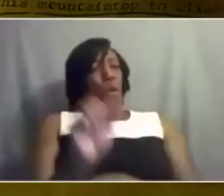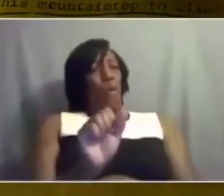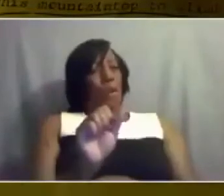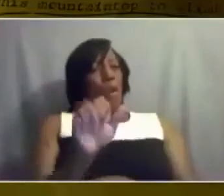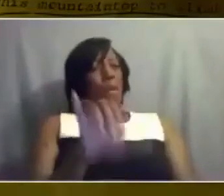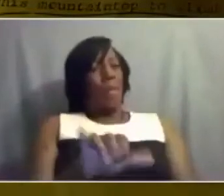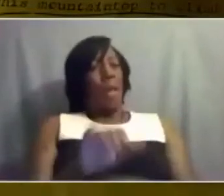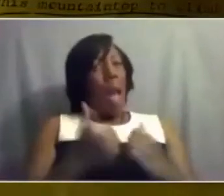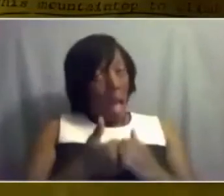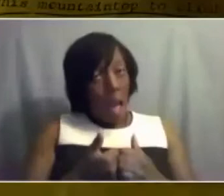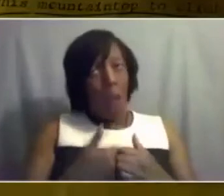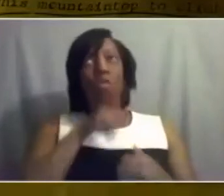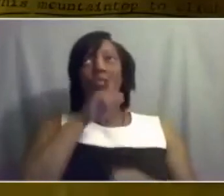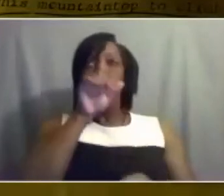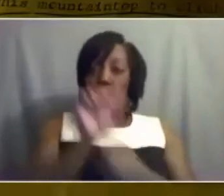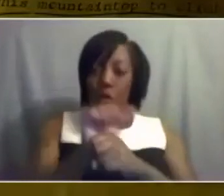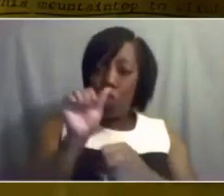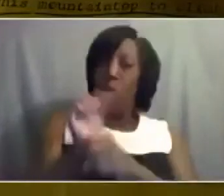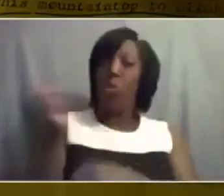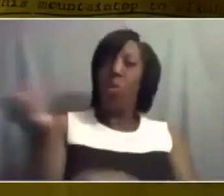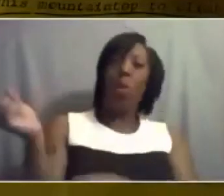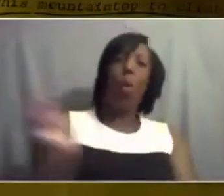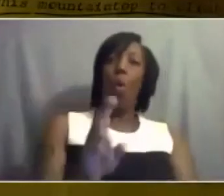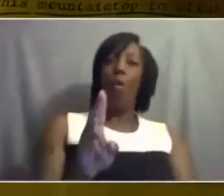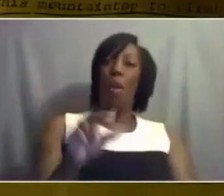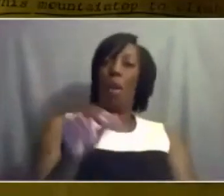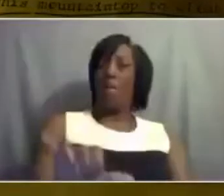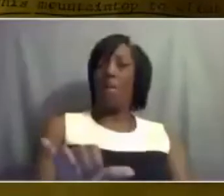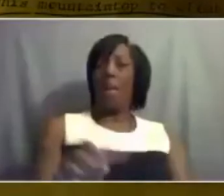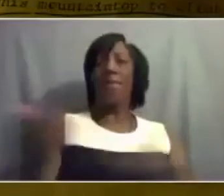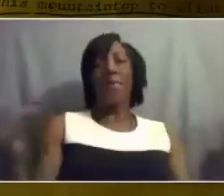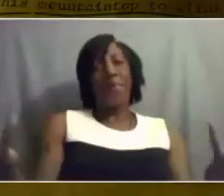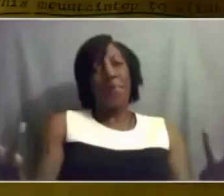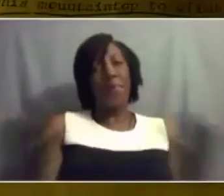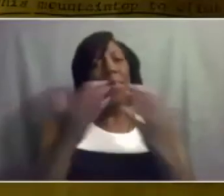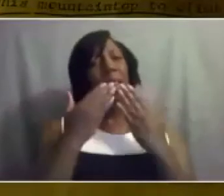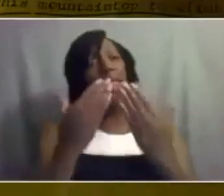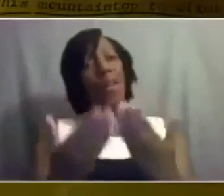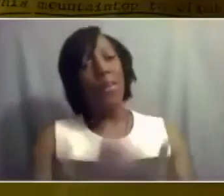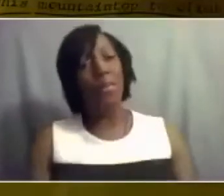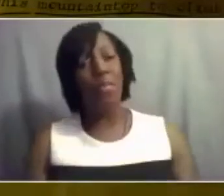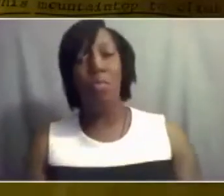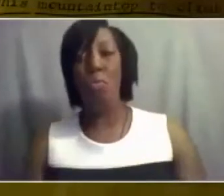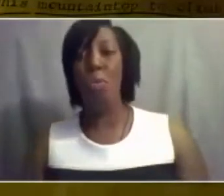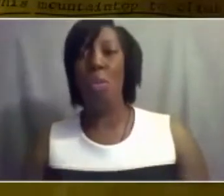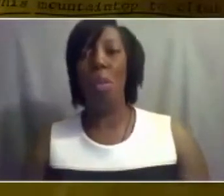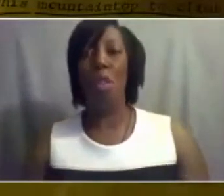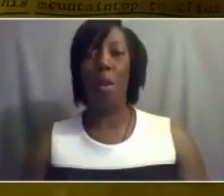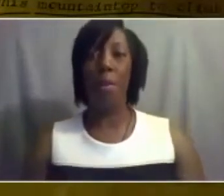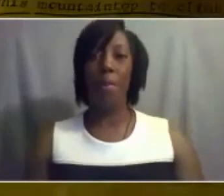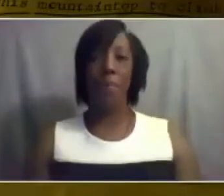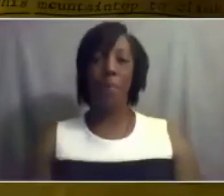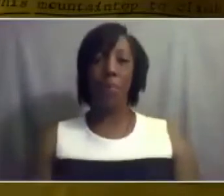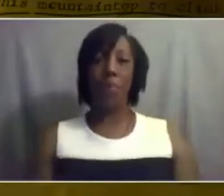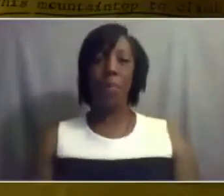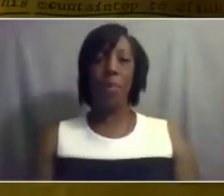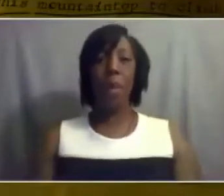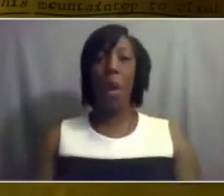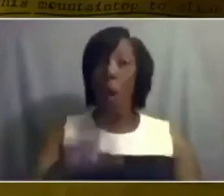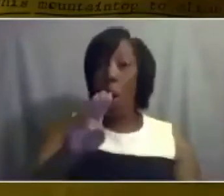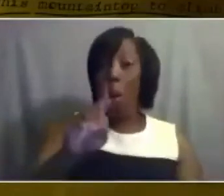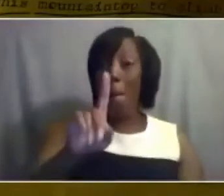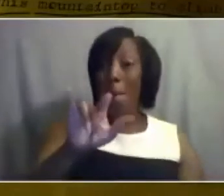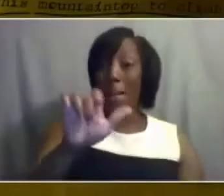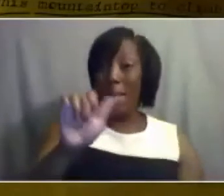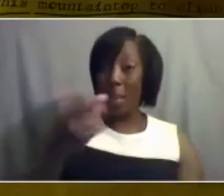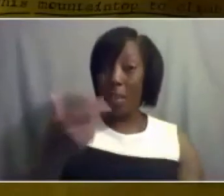truly overcome such that? That's important. Yeah. Well, thank you. Such important questions. I want to give Medea a chance to jump in.